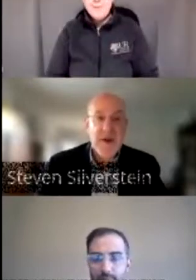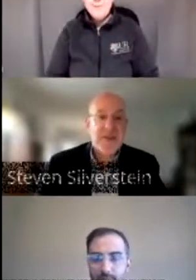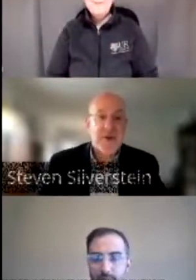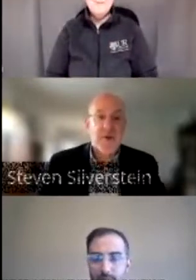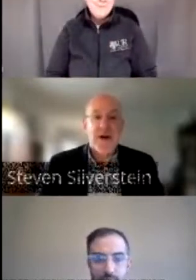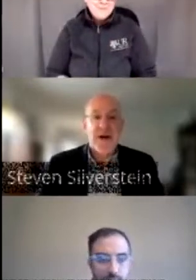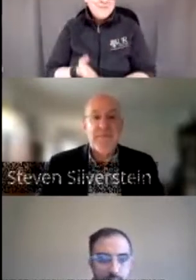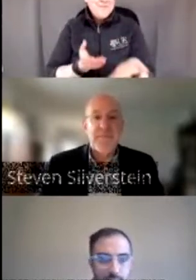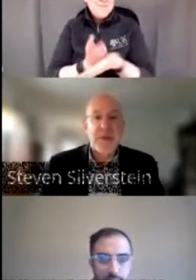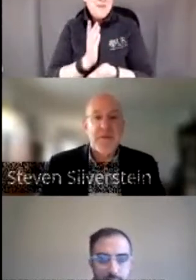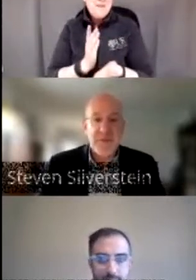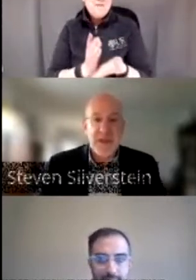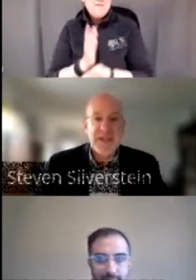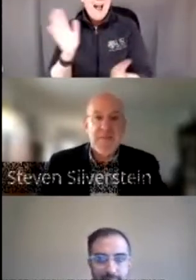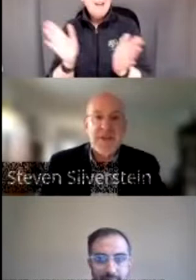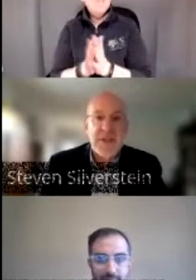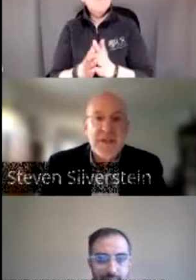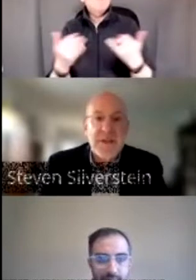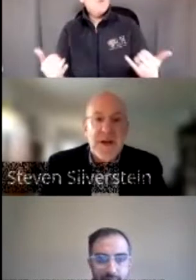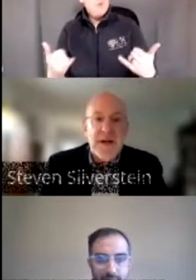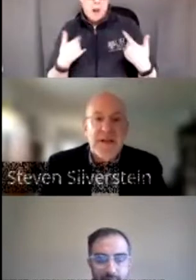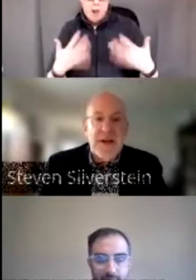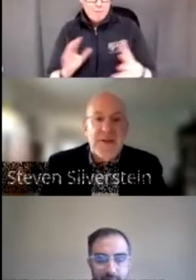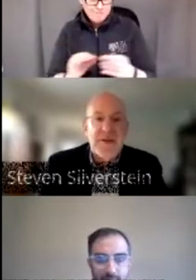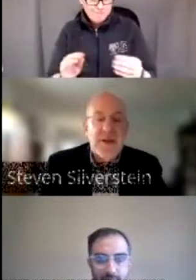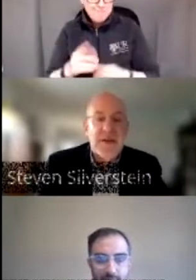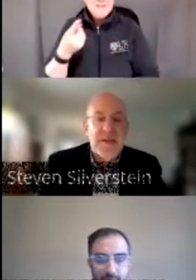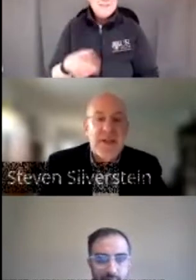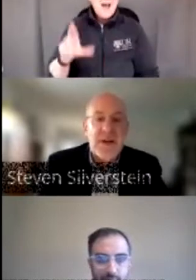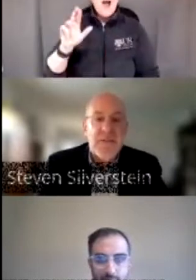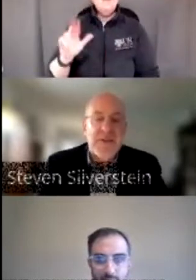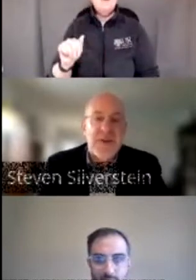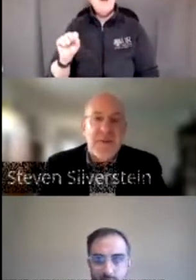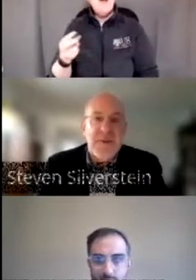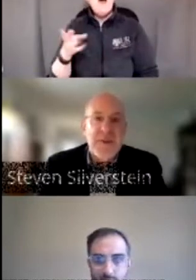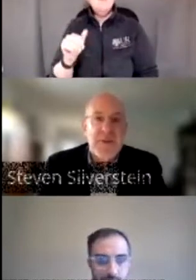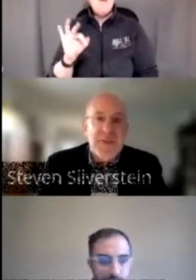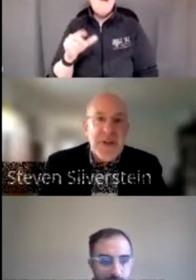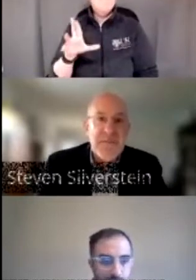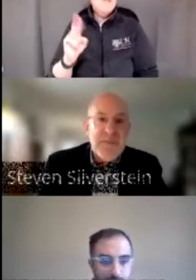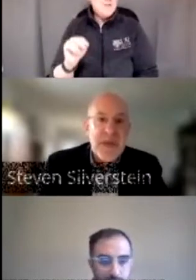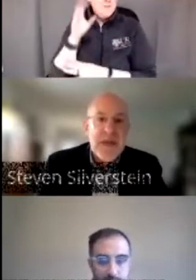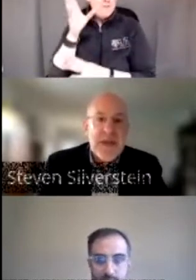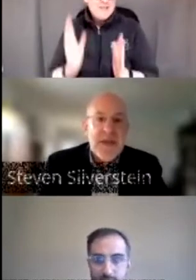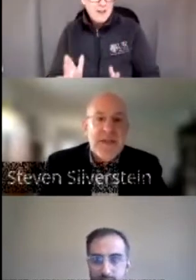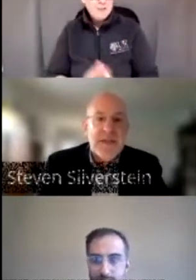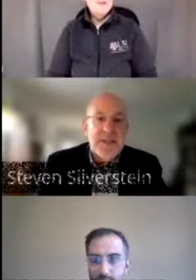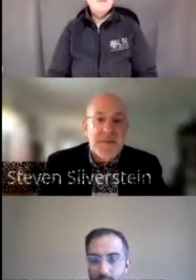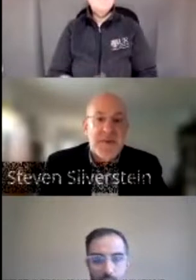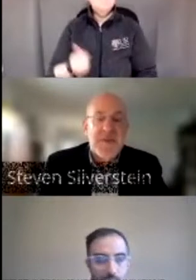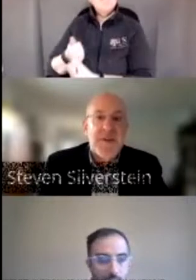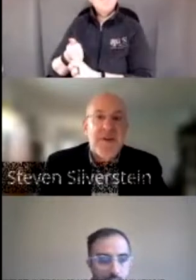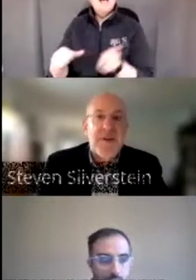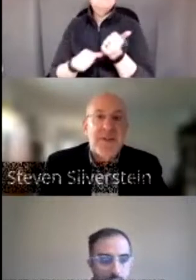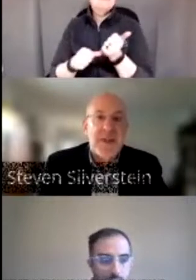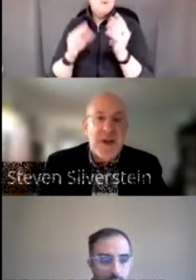All right, so for today, as I mentioned, Dr. Lisham Ashrafioun is our presenter. He's an assistant